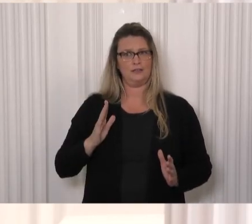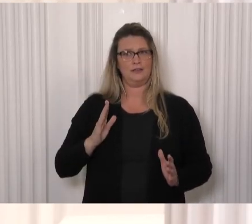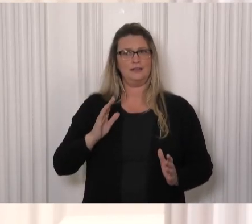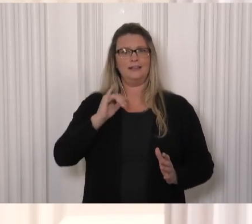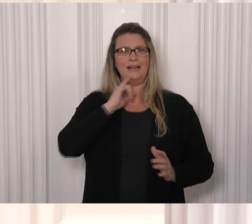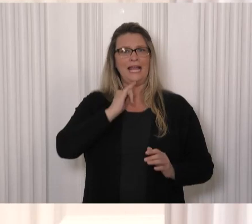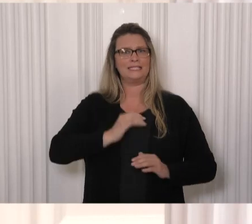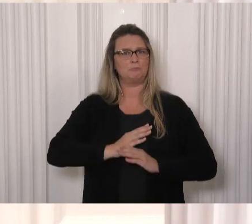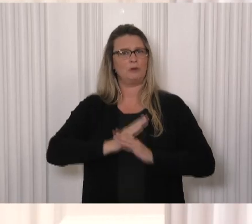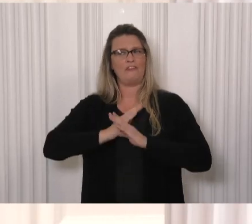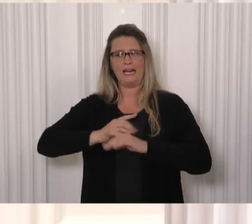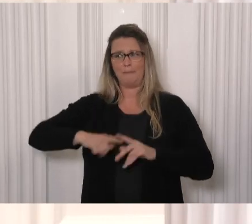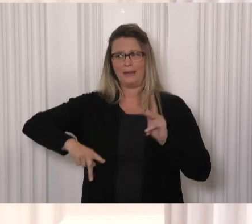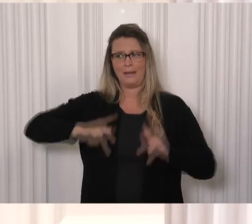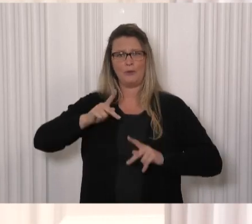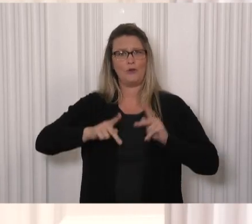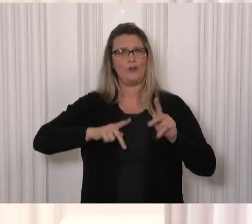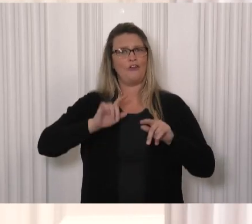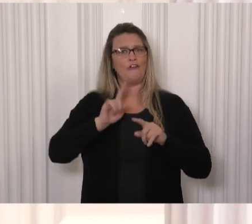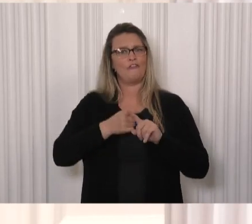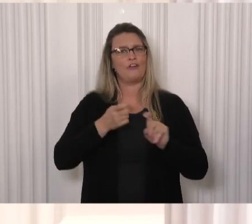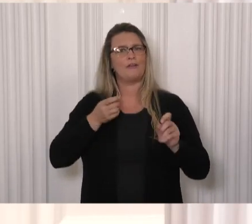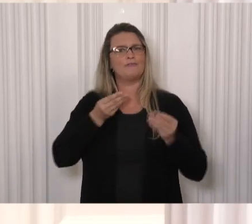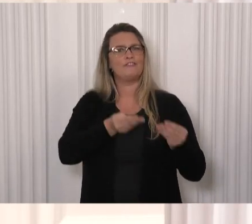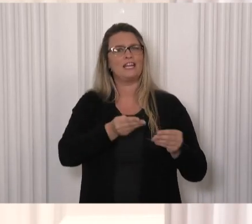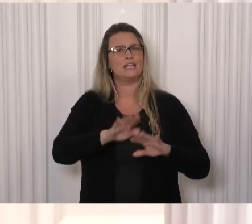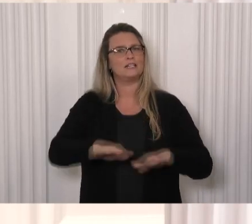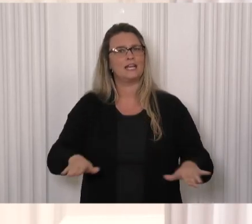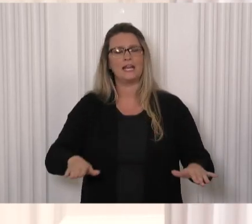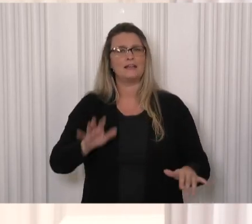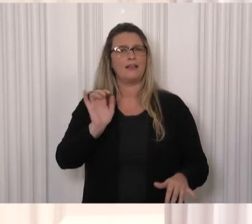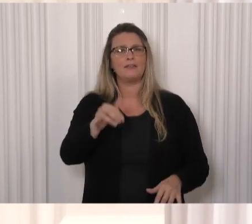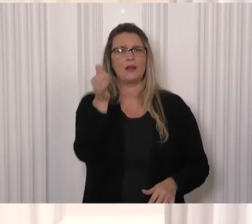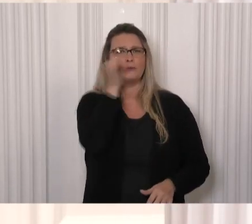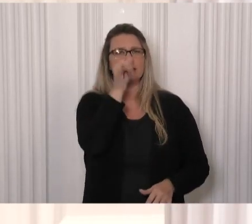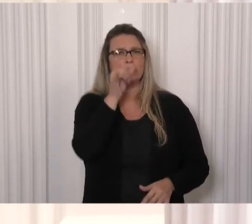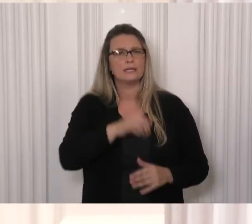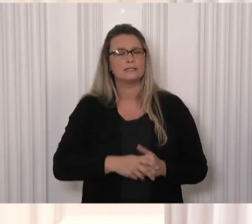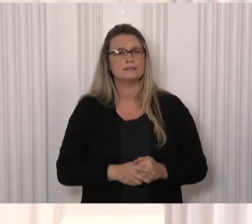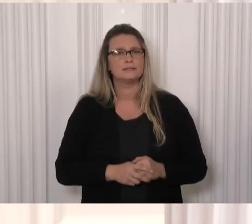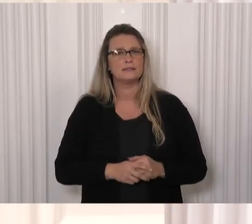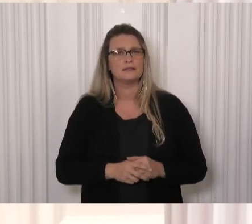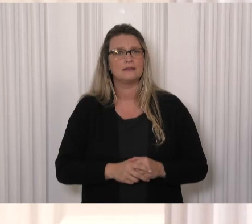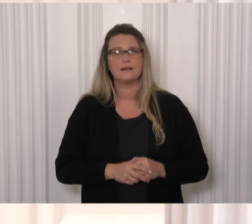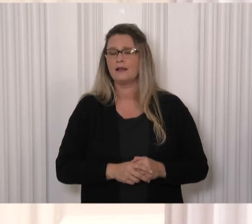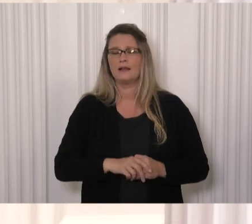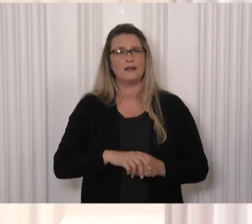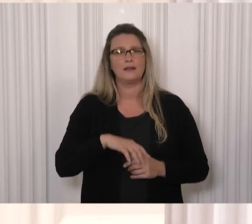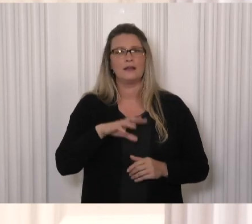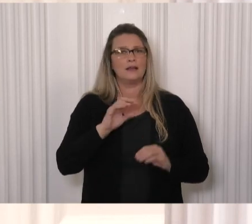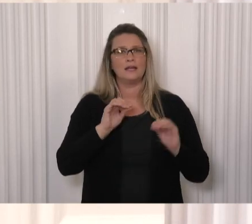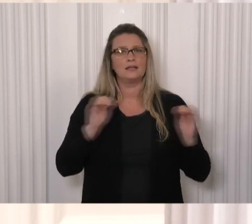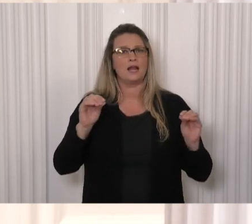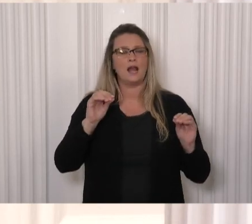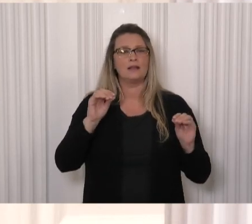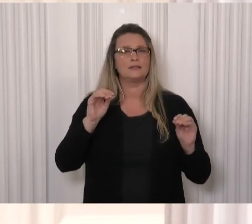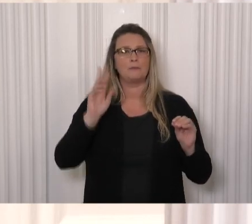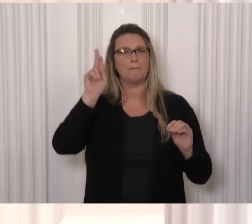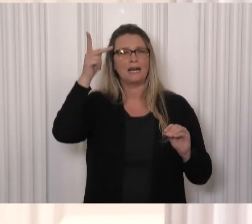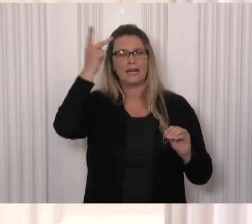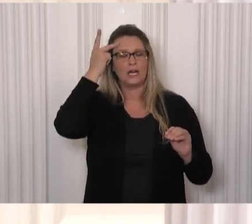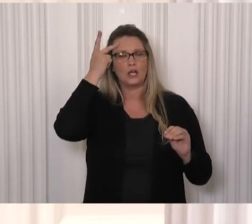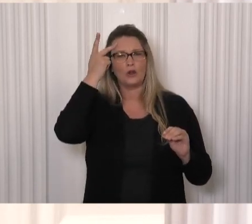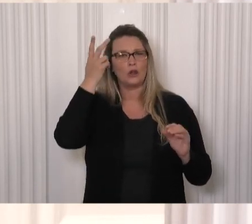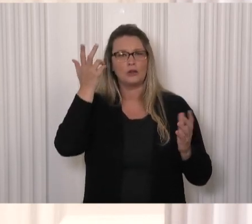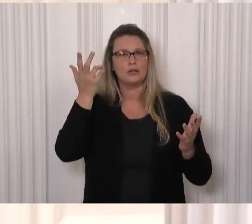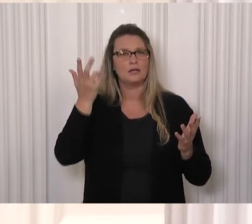people back in being able to feed our kids. The most ridiculous statement in the world. And it's just nothing but a political statement. That's